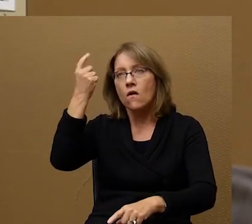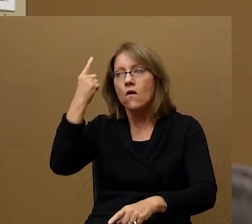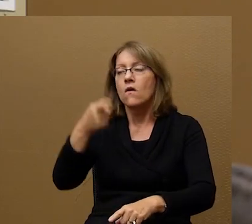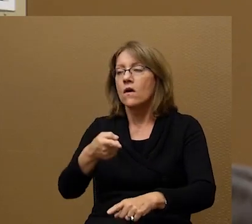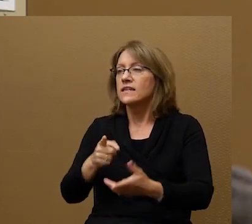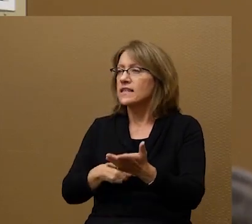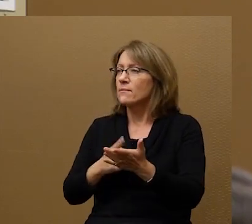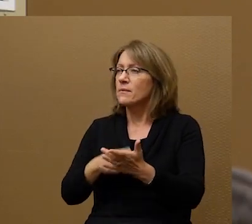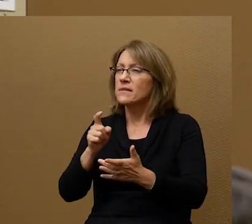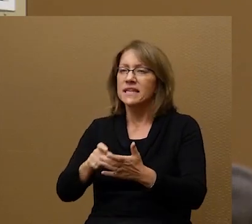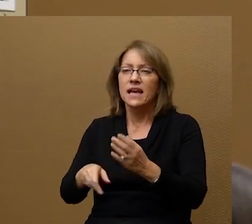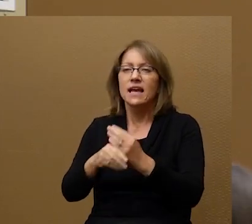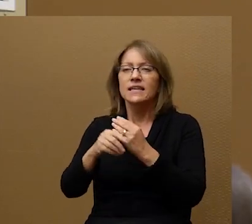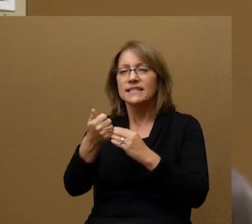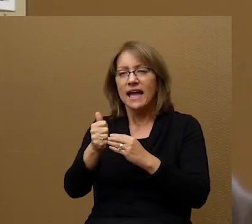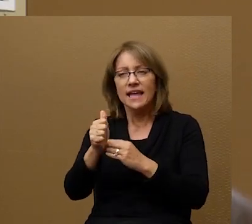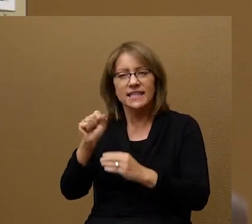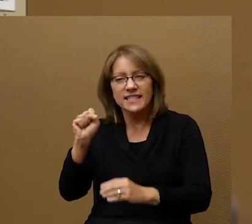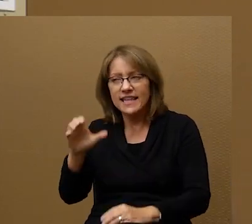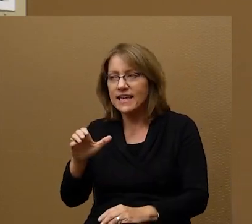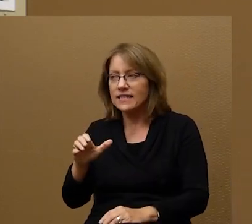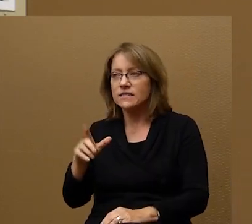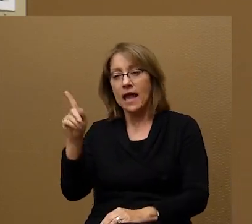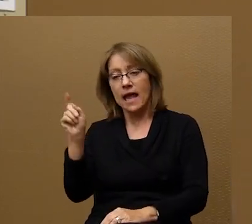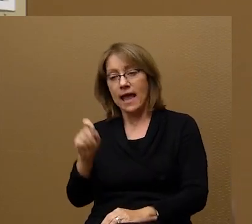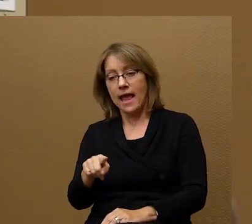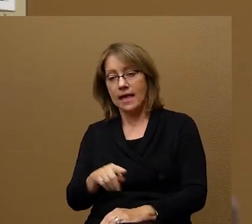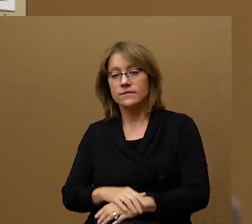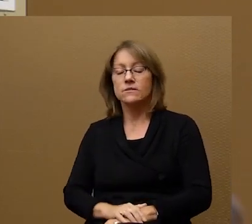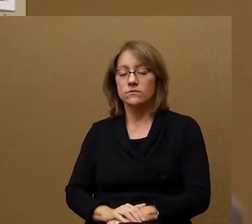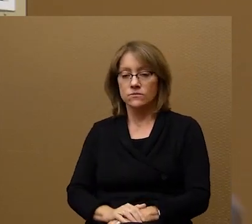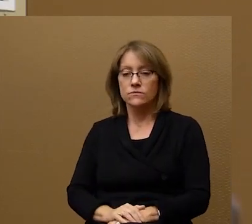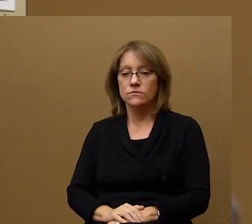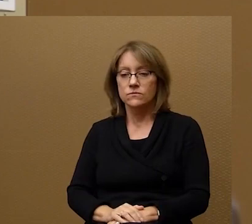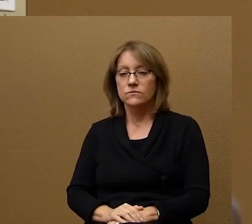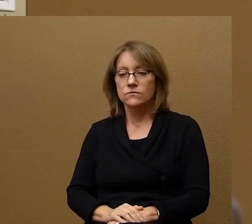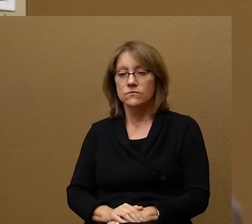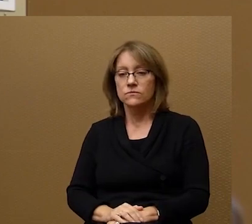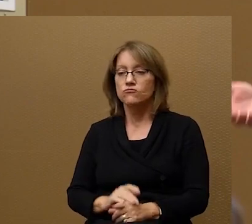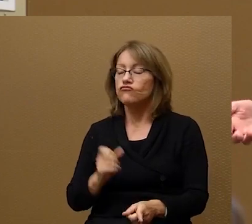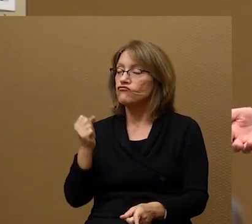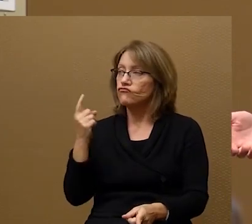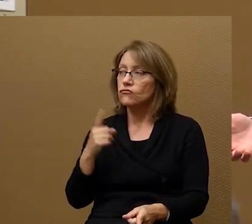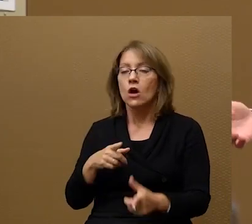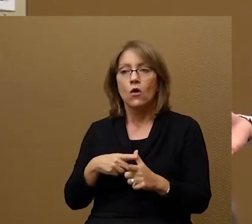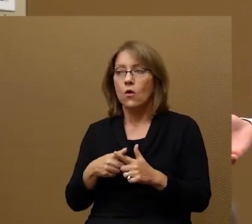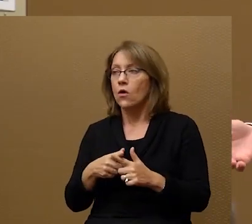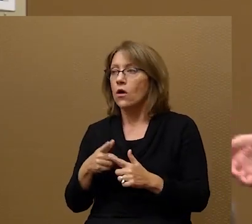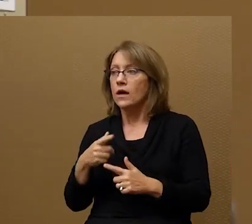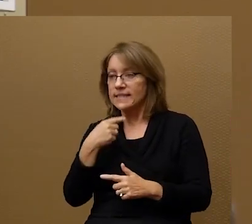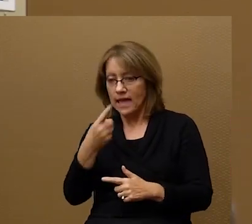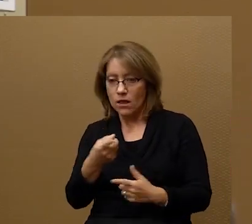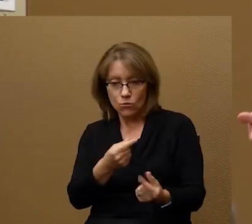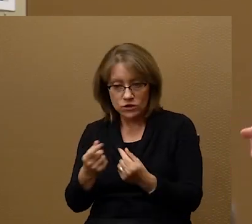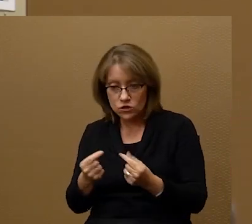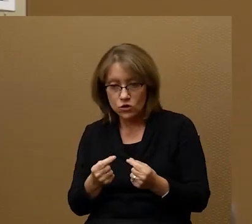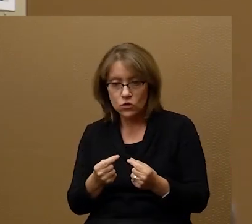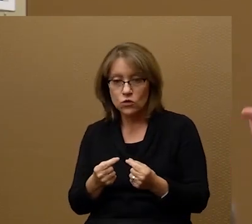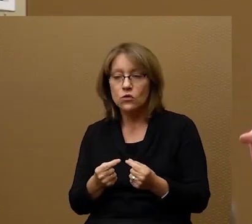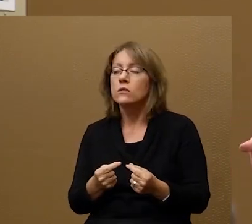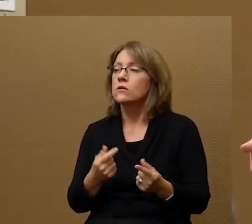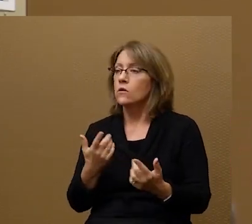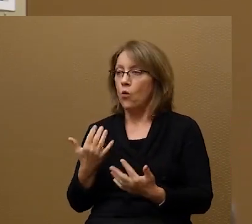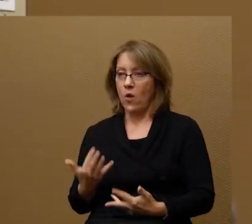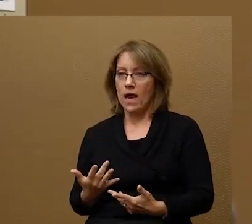need 10 seconds to wait and understand the task and then move on. But if we quickly give them another task, they might get